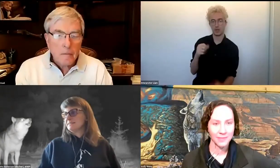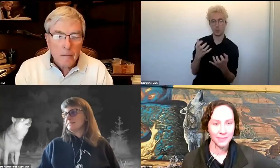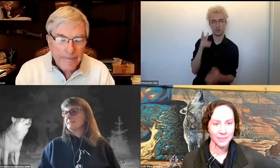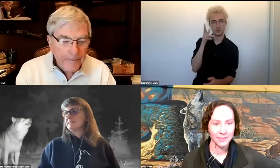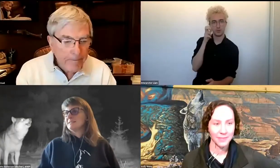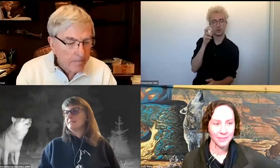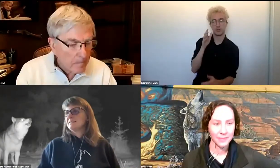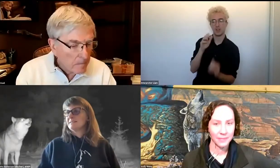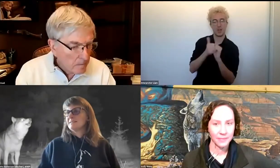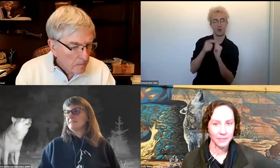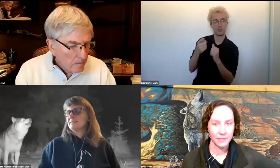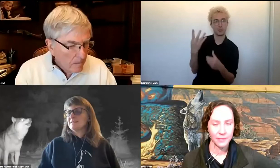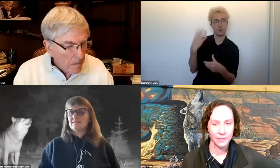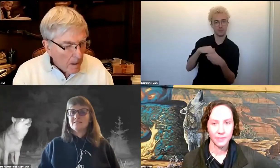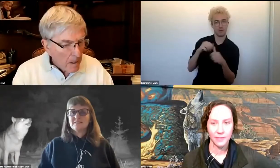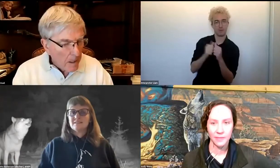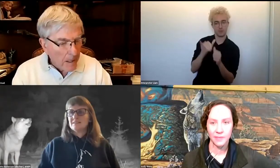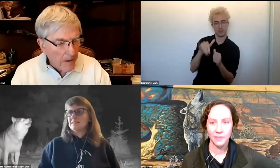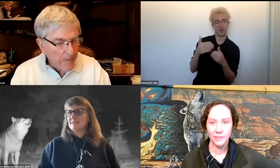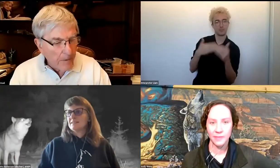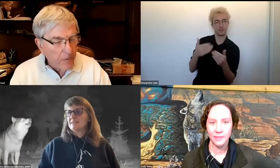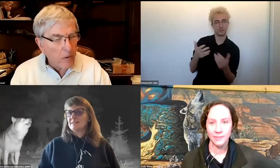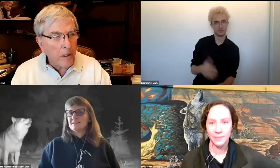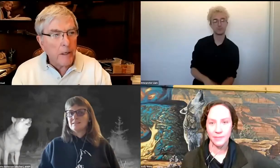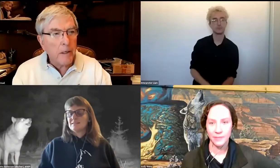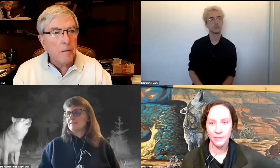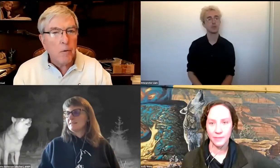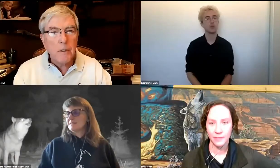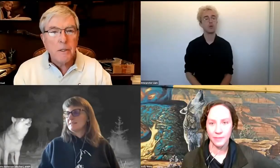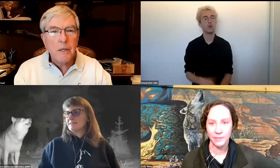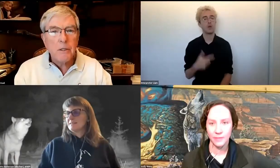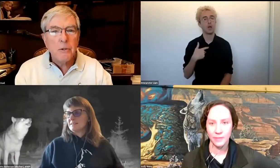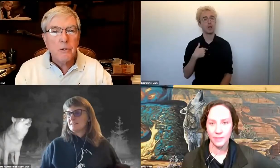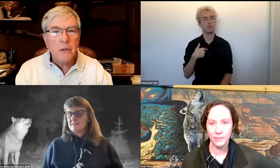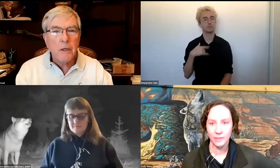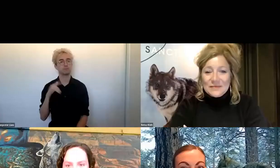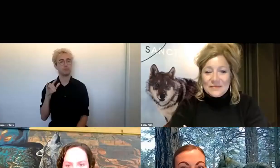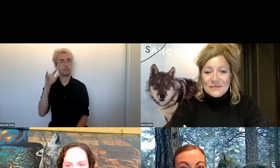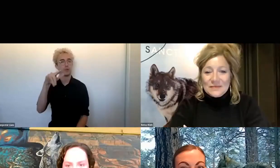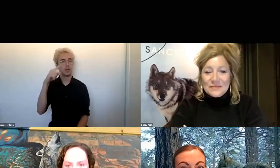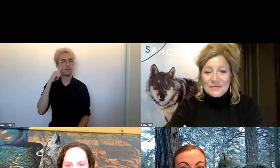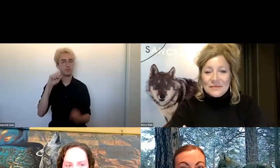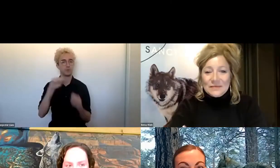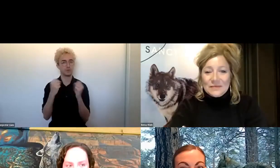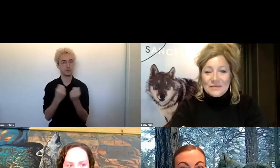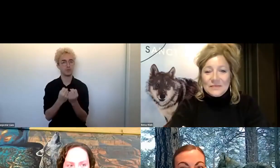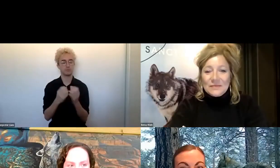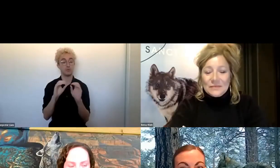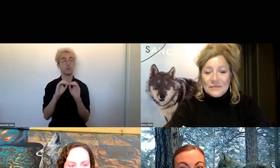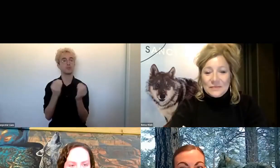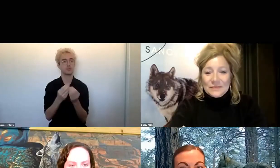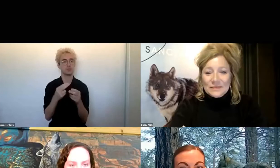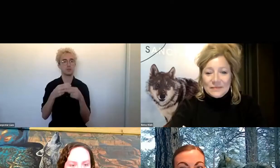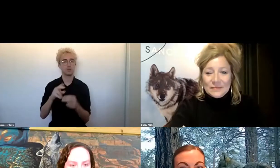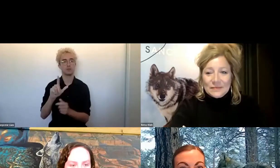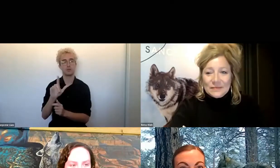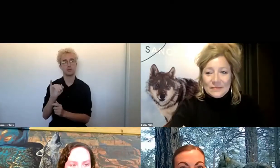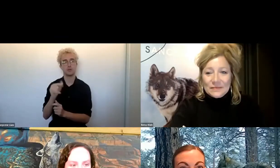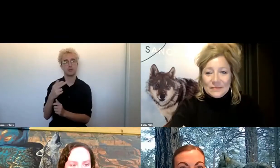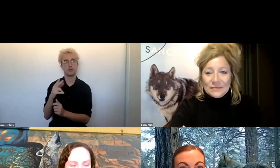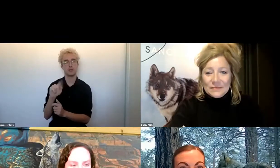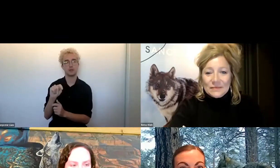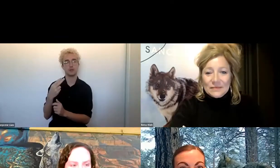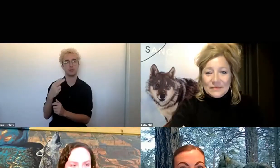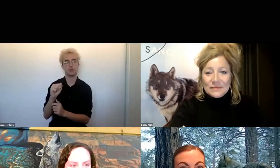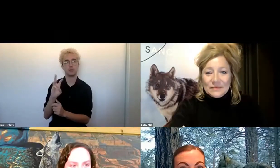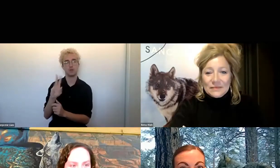even got involved in the first place. I fly for a organization that you saw there at the end called Lighthawk, and they have a lot of